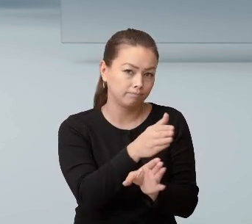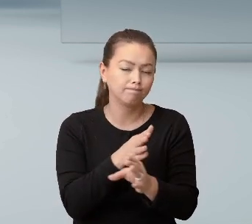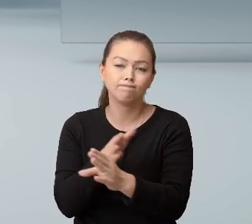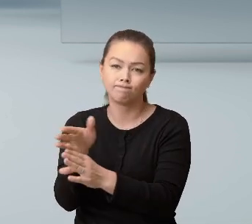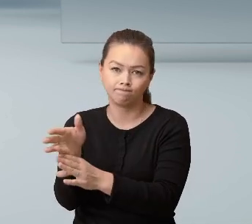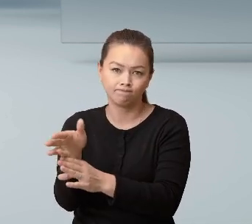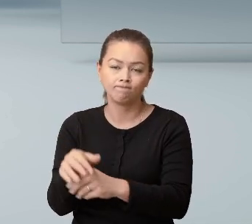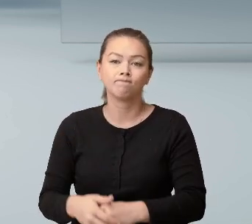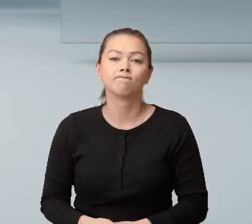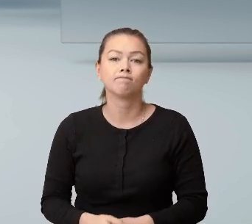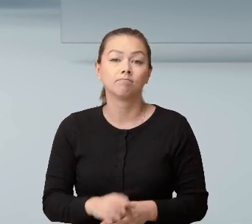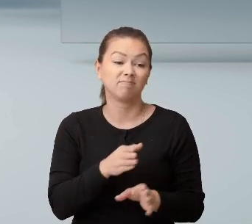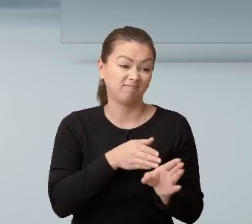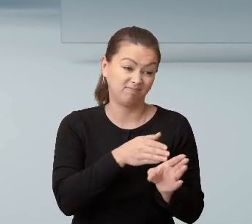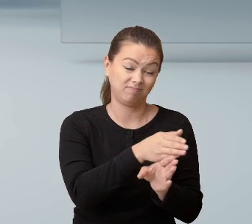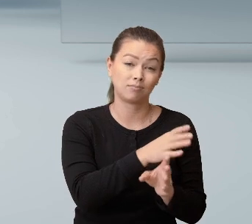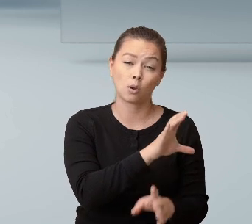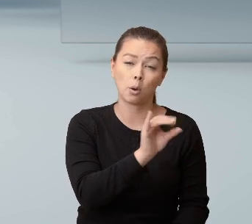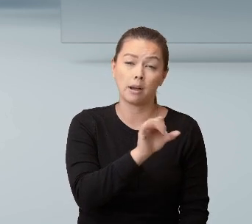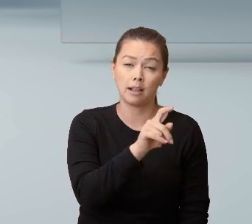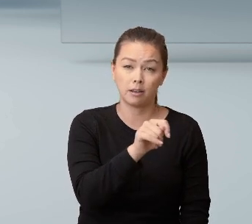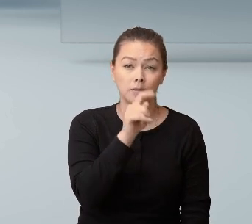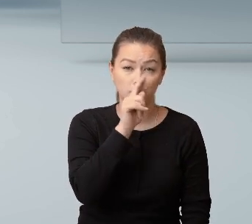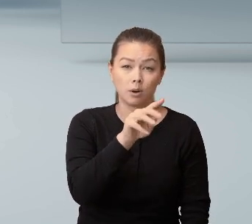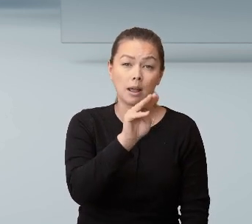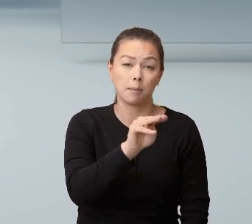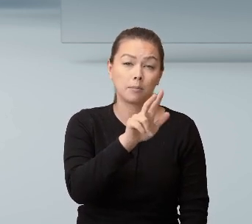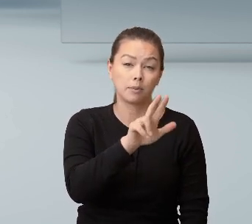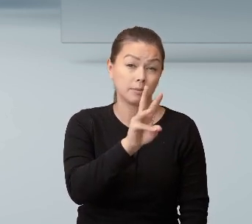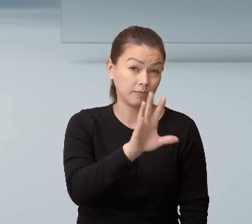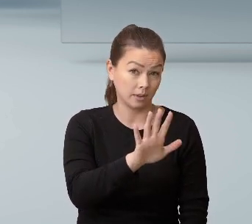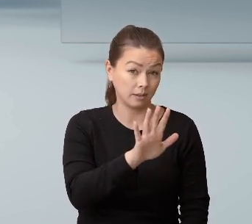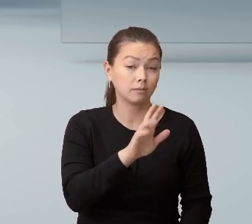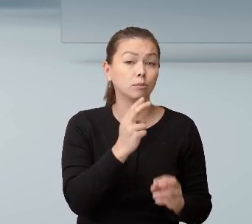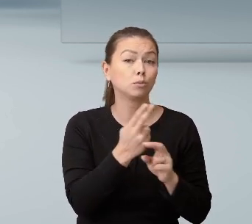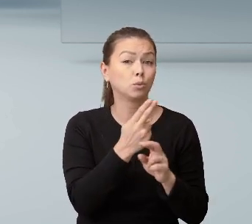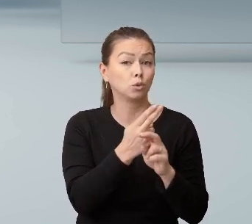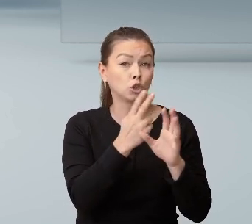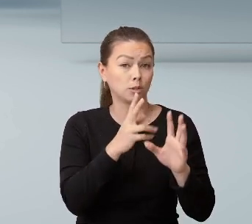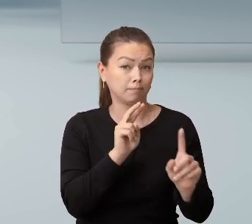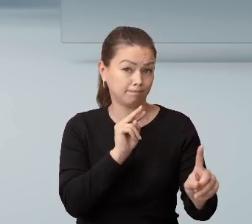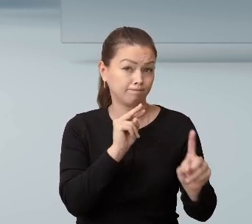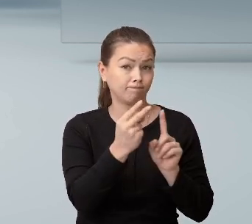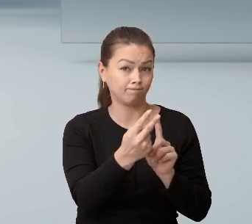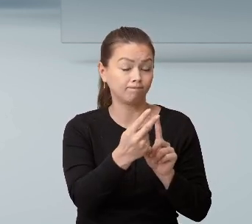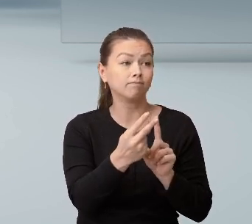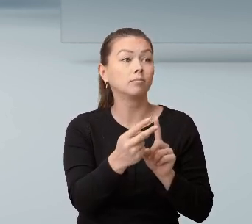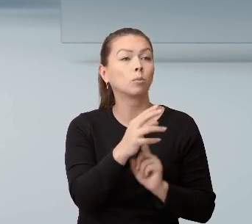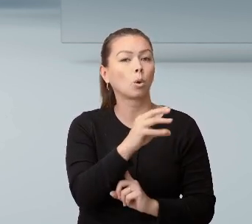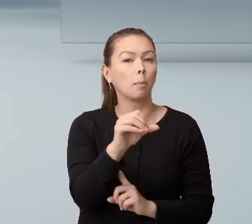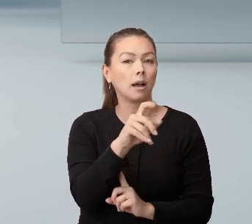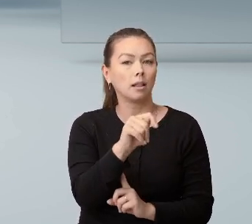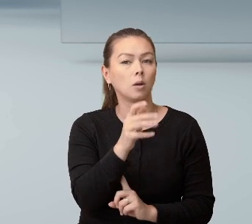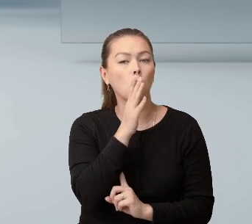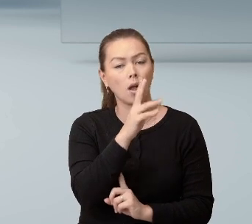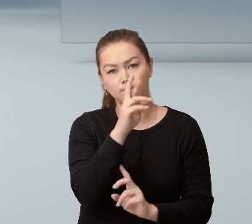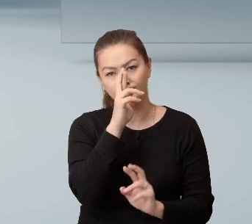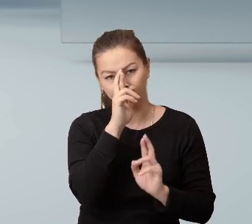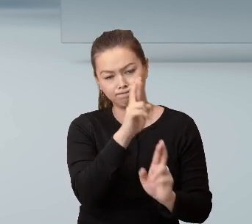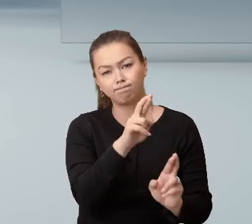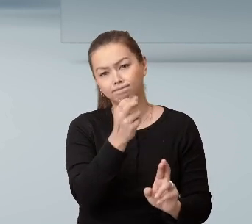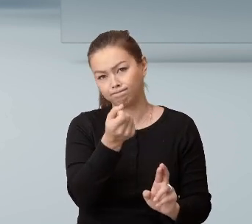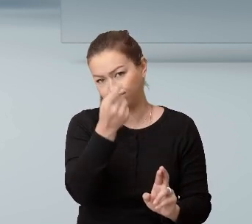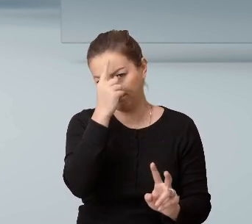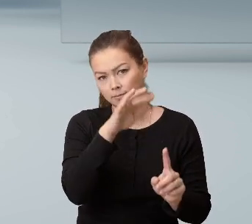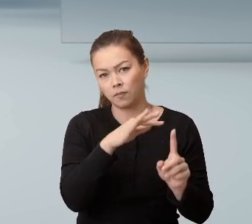like. In the case of Copilot for Microsoft 365, from a user perspective, Copilot will respect